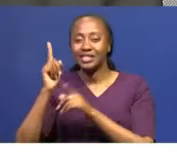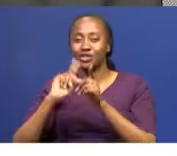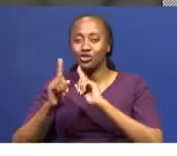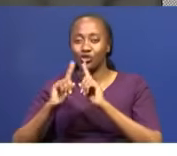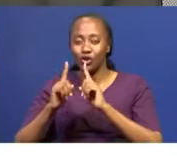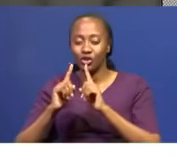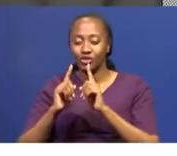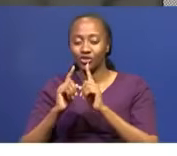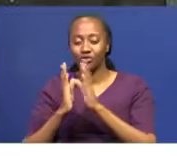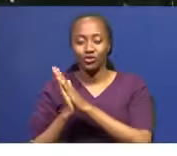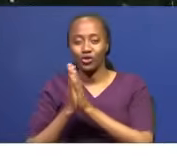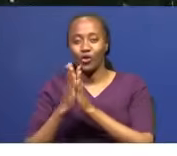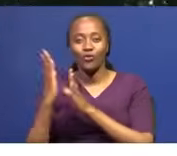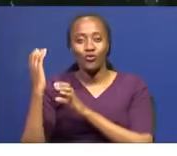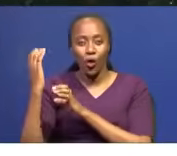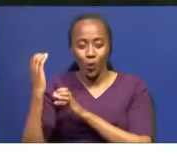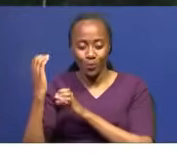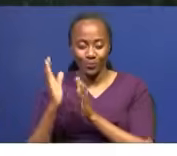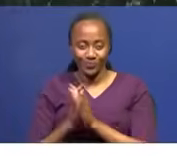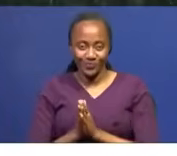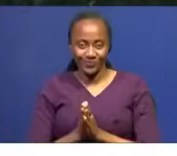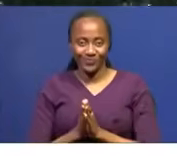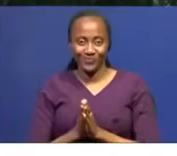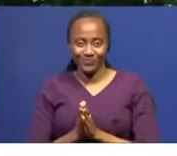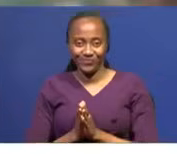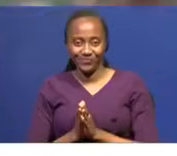and impacts.